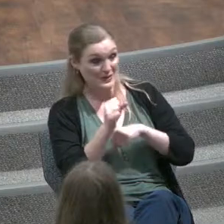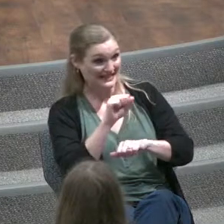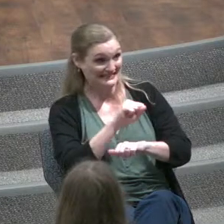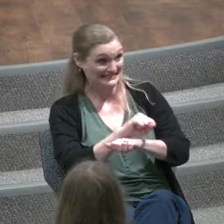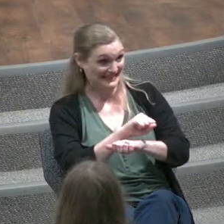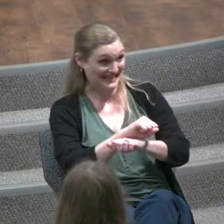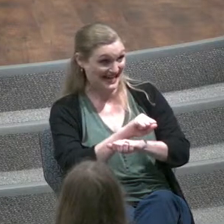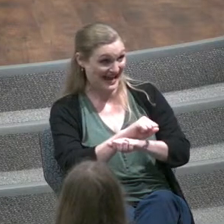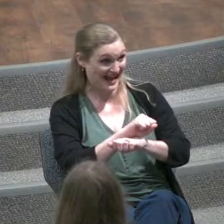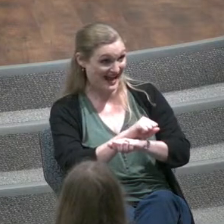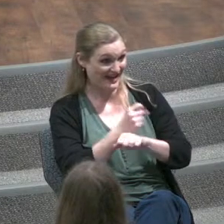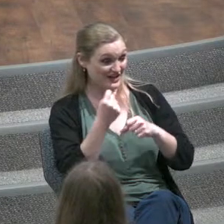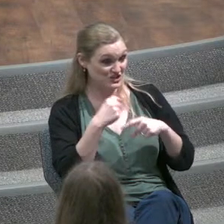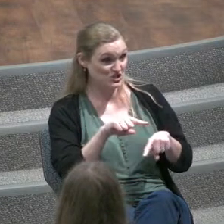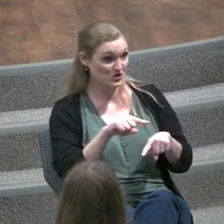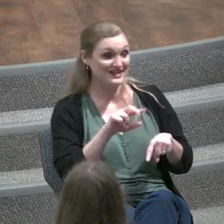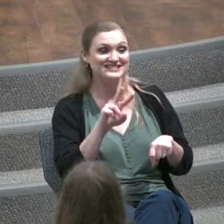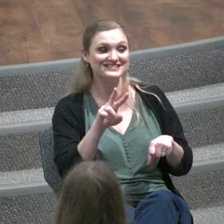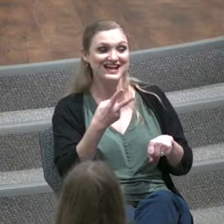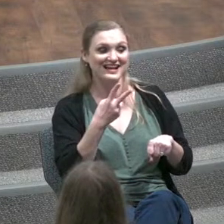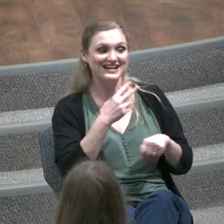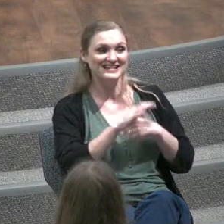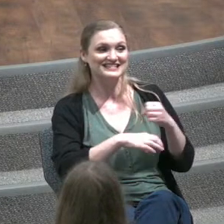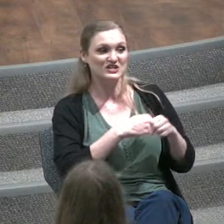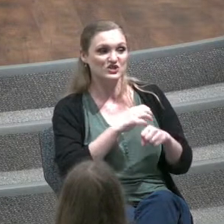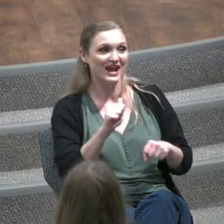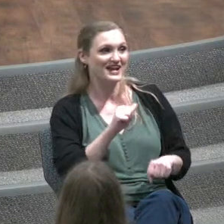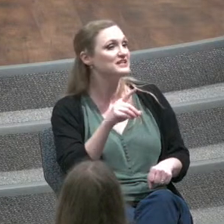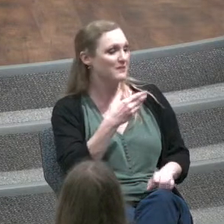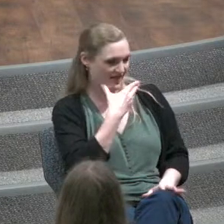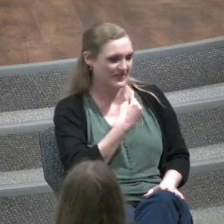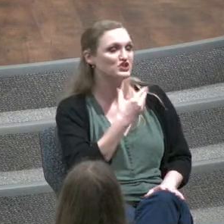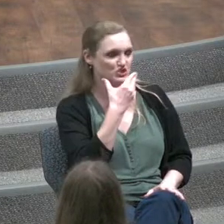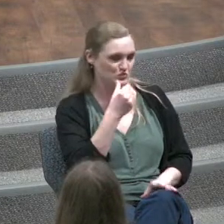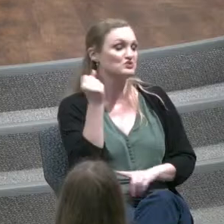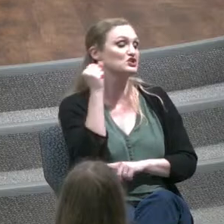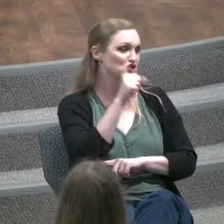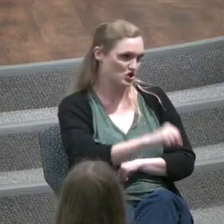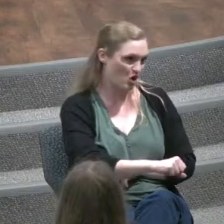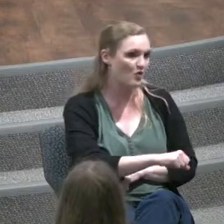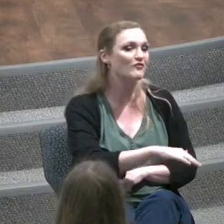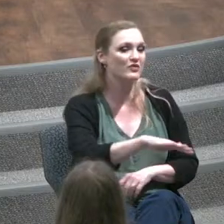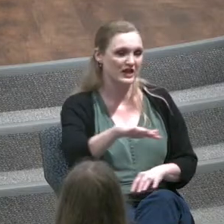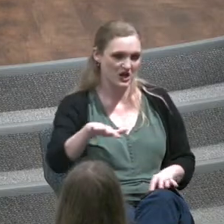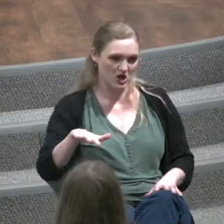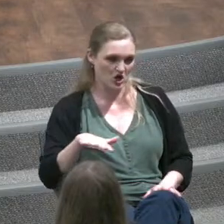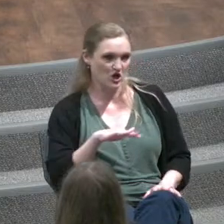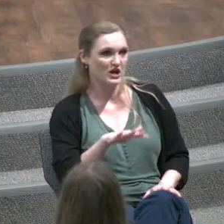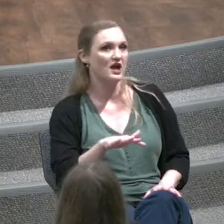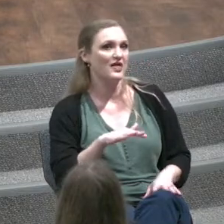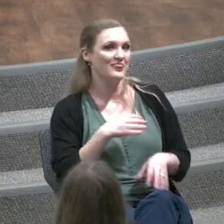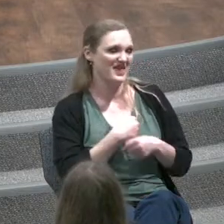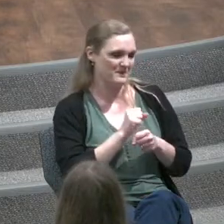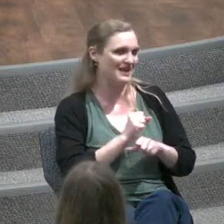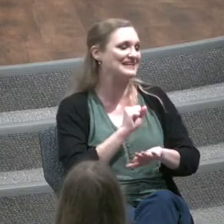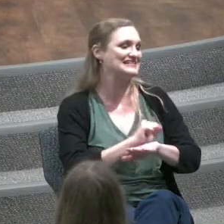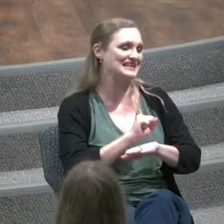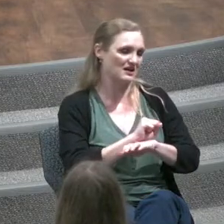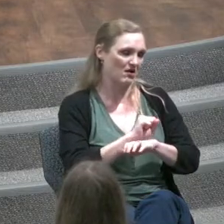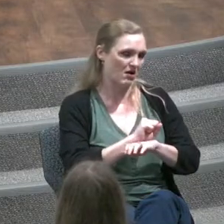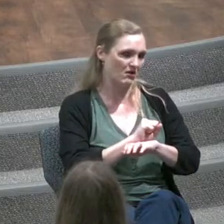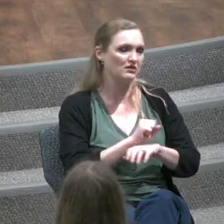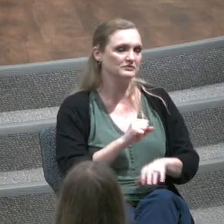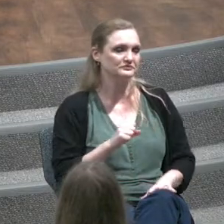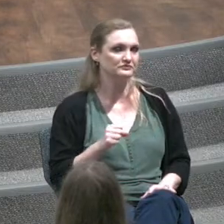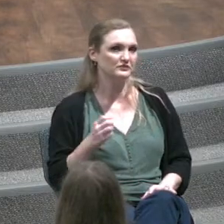synagogue during the 2nd century A.D. by the Jews that took over Herodium as part of the Second Jewish Revolt. And